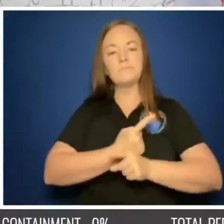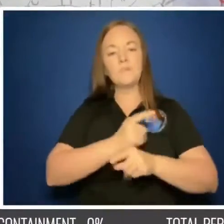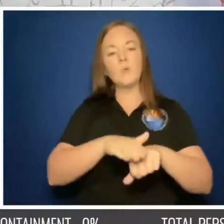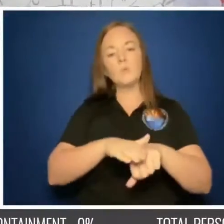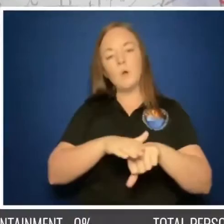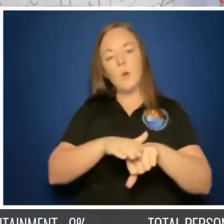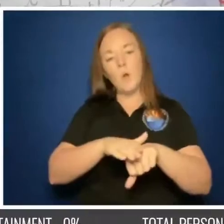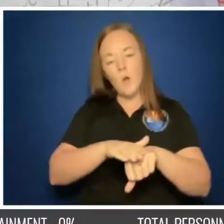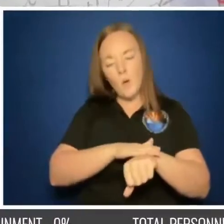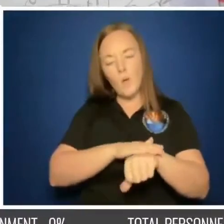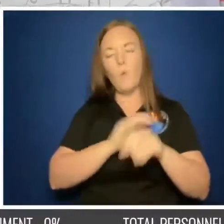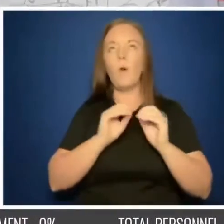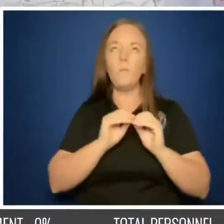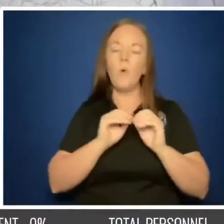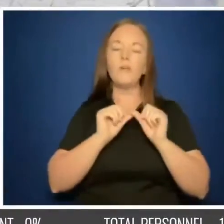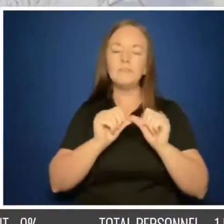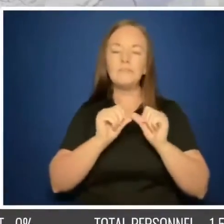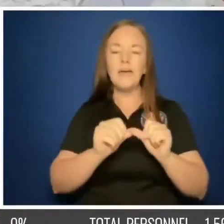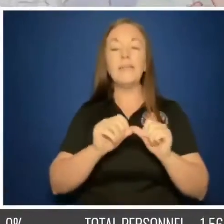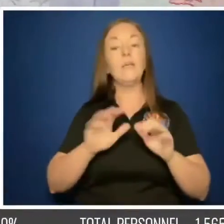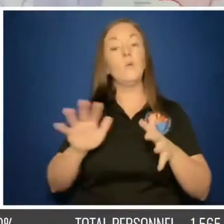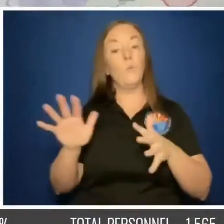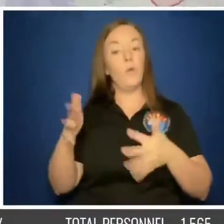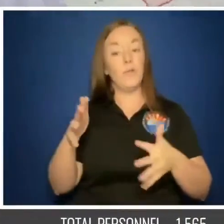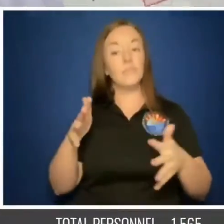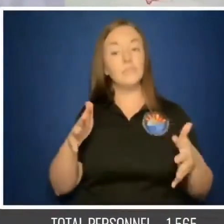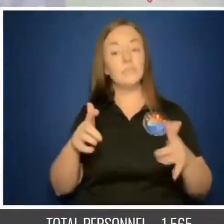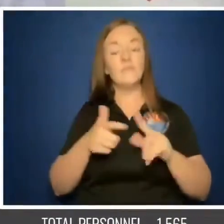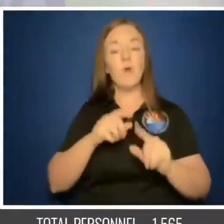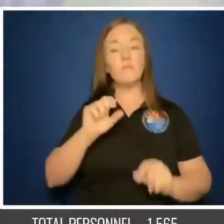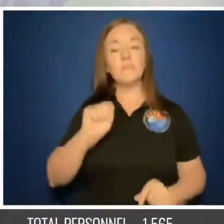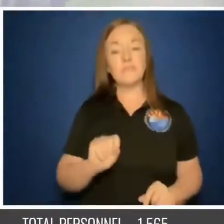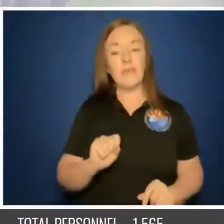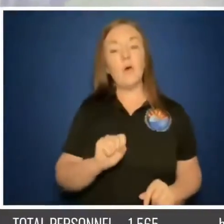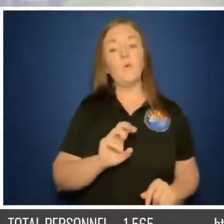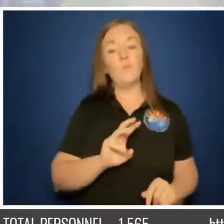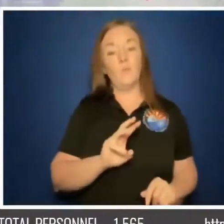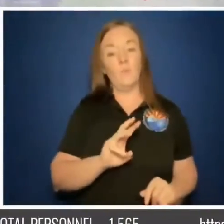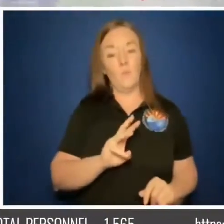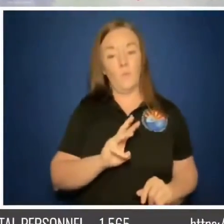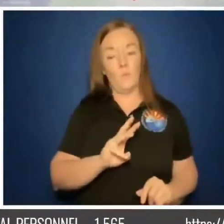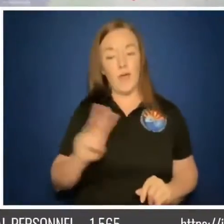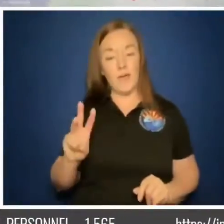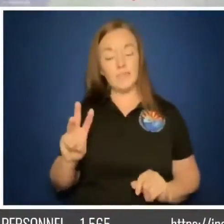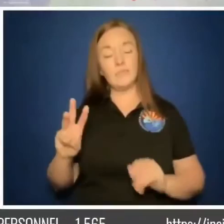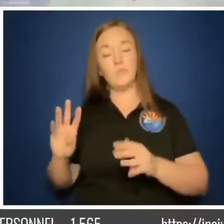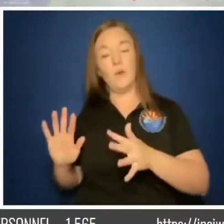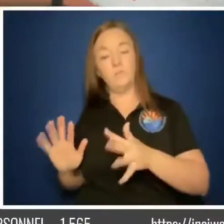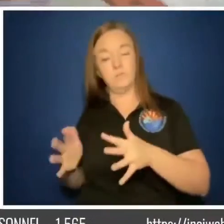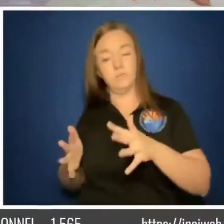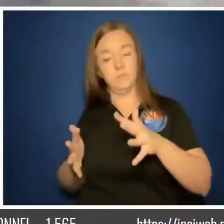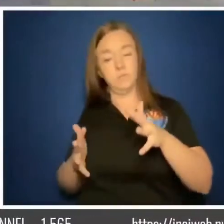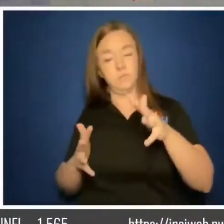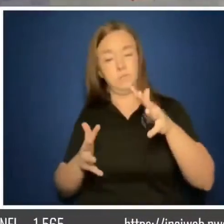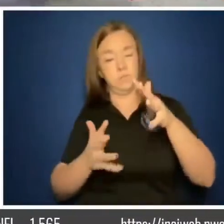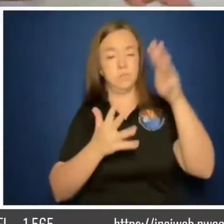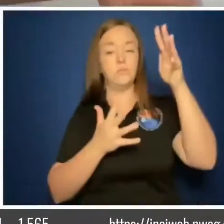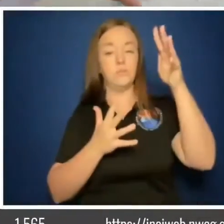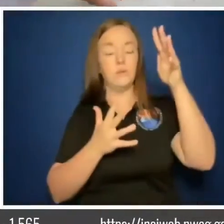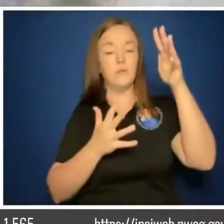more steady southwest wind, we're getting more of a pattern where we're getting that wind pushing the